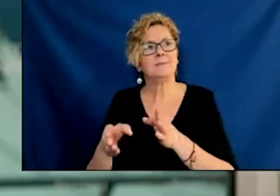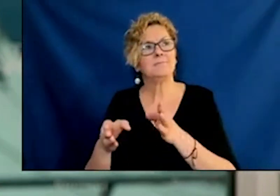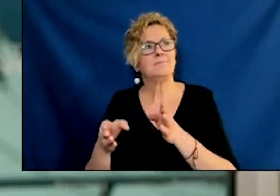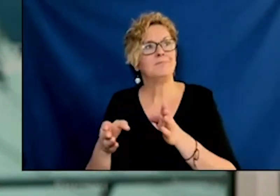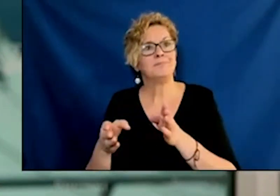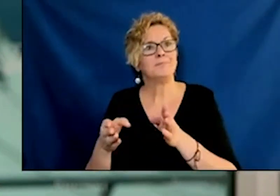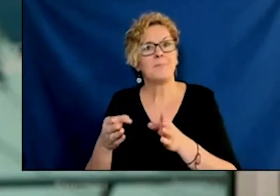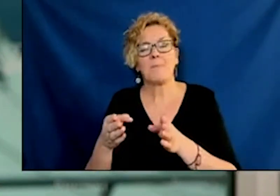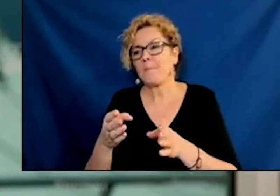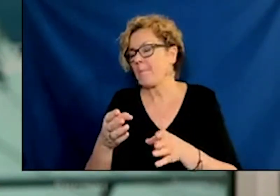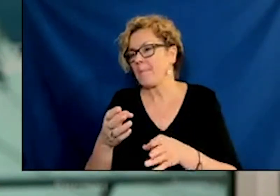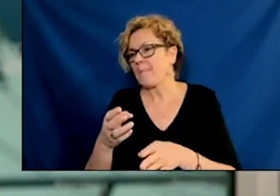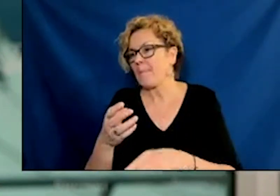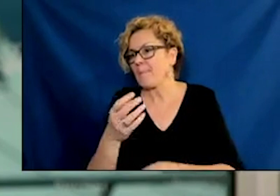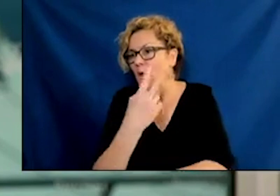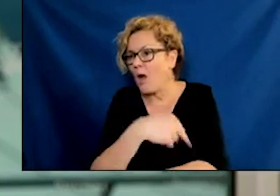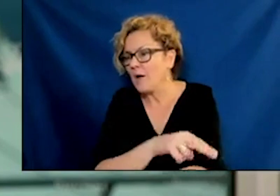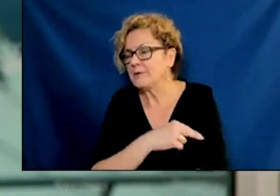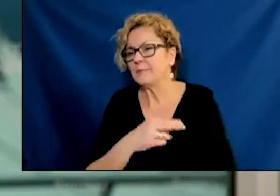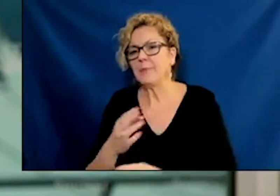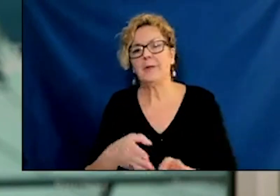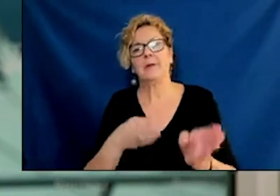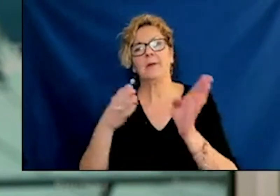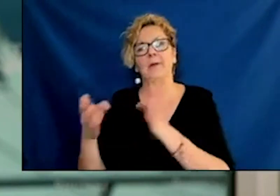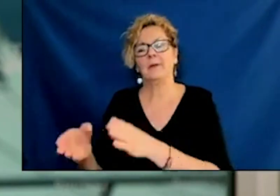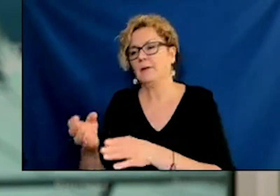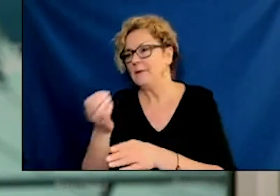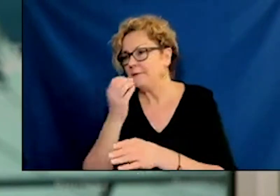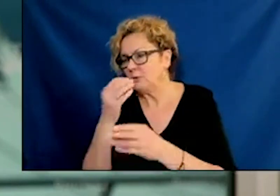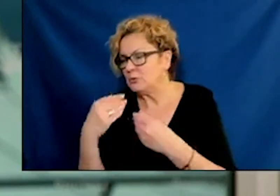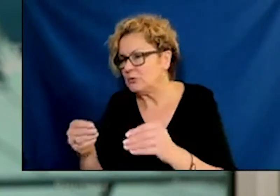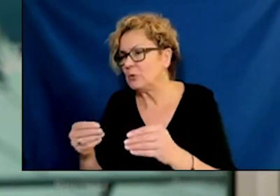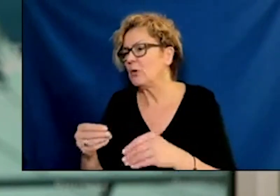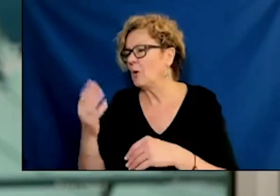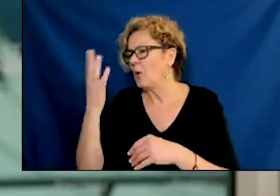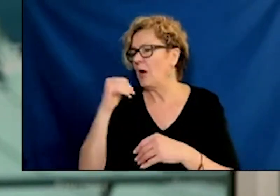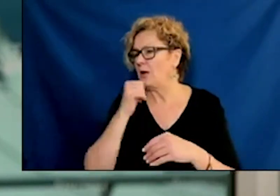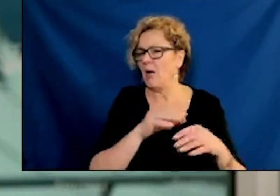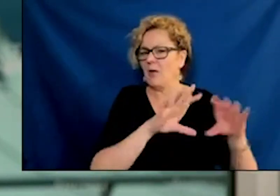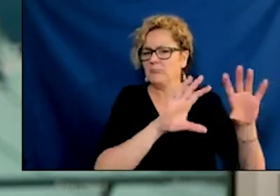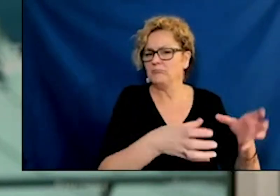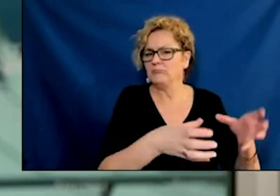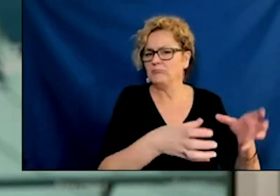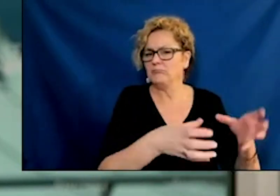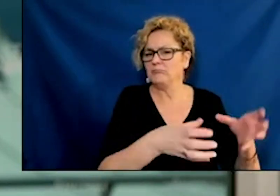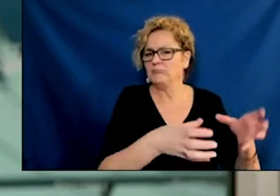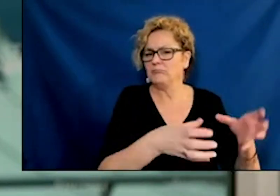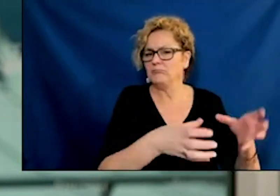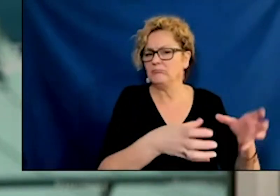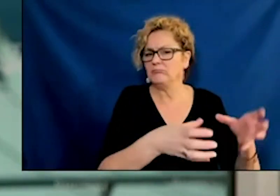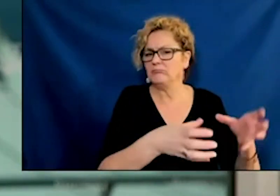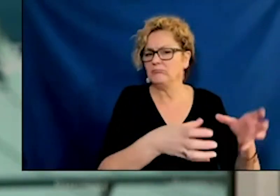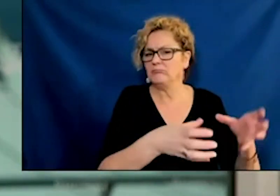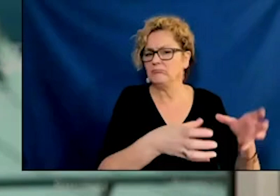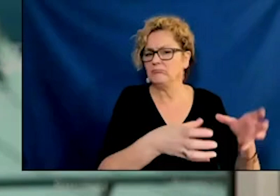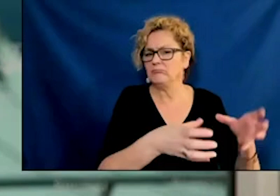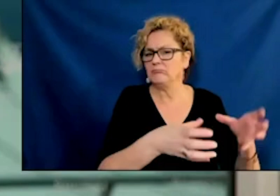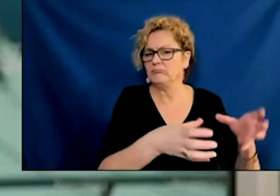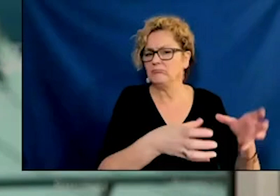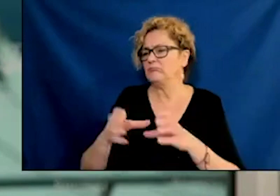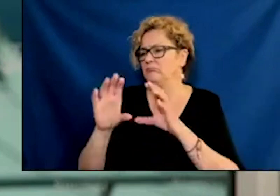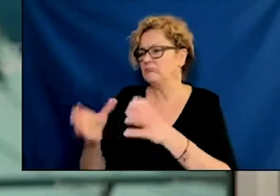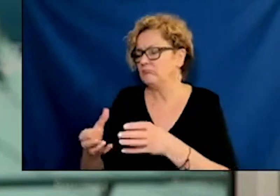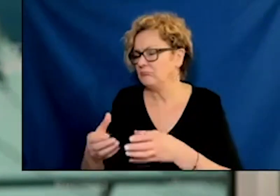some data in terms of where we are seeing these cases? And if you're not doing that, can you explain why not? Yes, well, we've tried to do